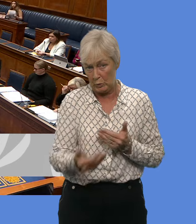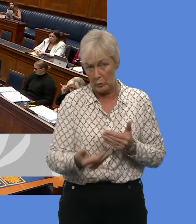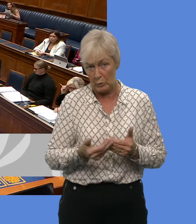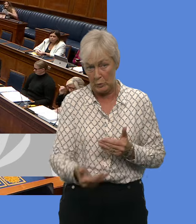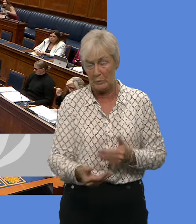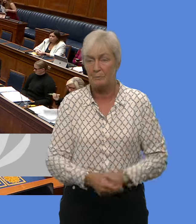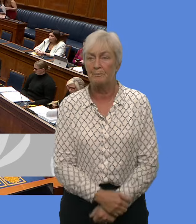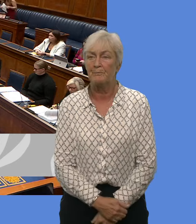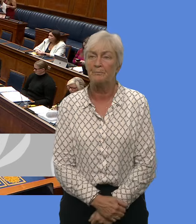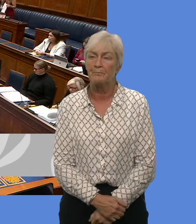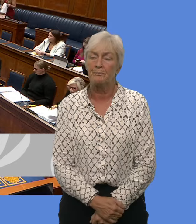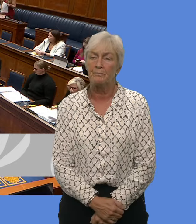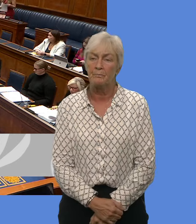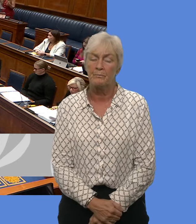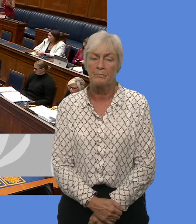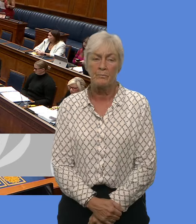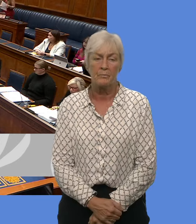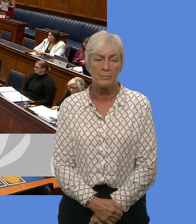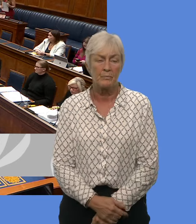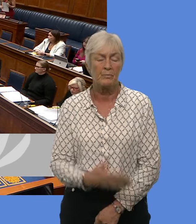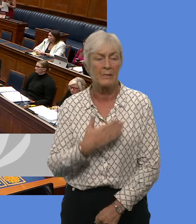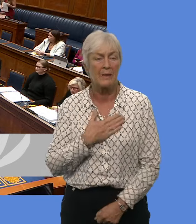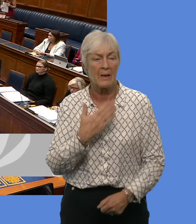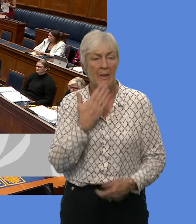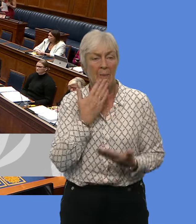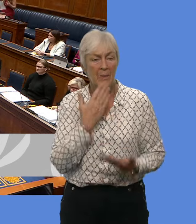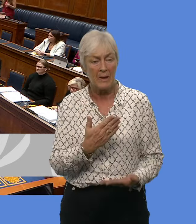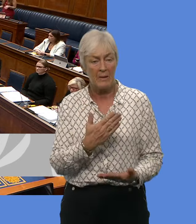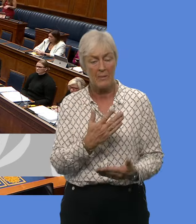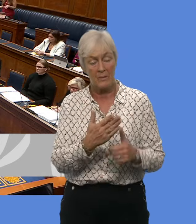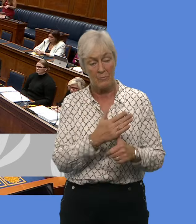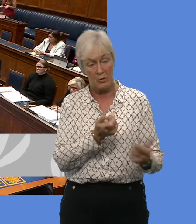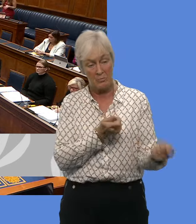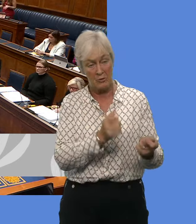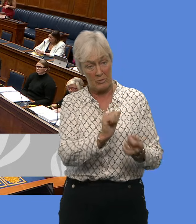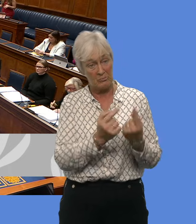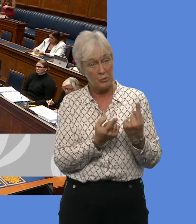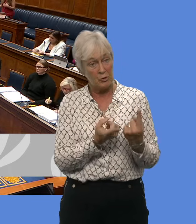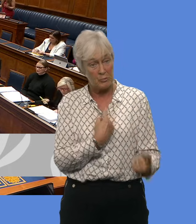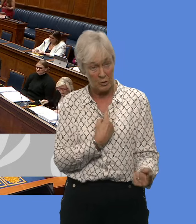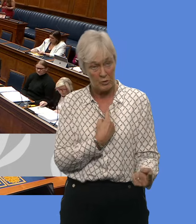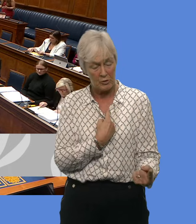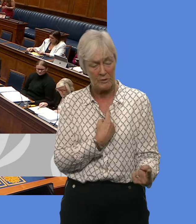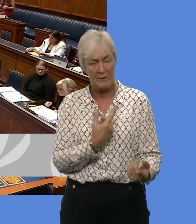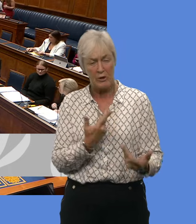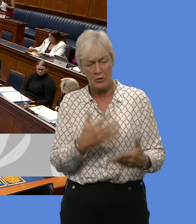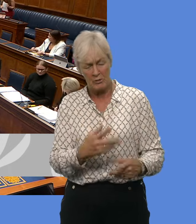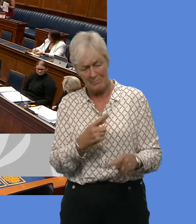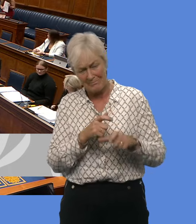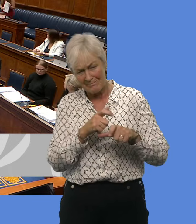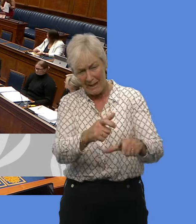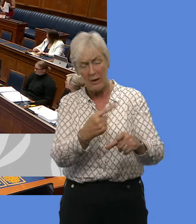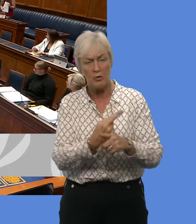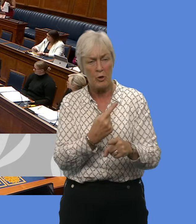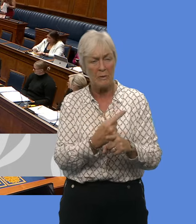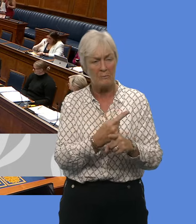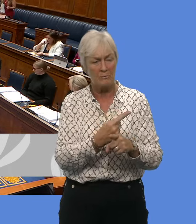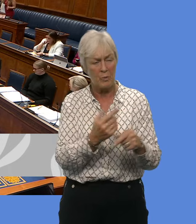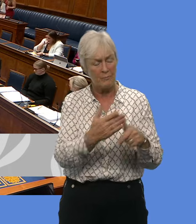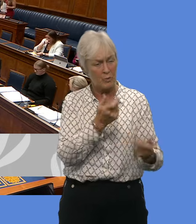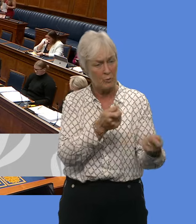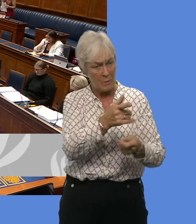Hunter. Speaker, and I'd like to thank the Deputy First Minister for her answer so far. Just a little bit on that then, Deputy First Minister,